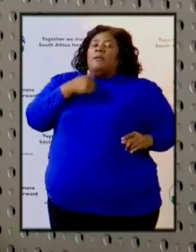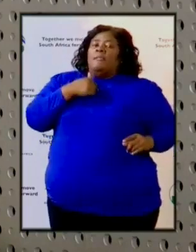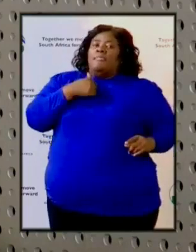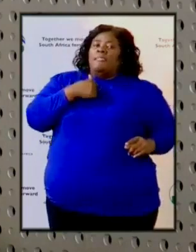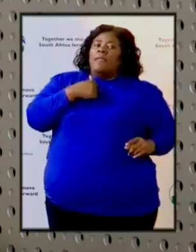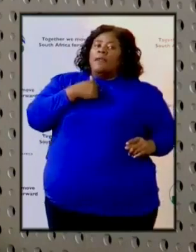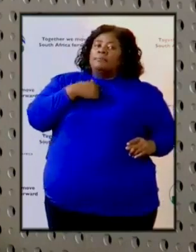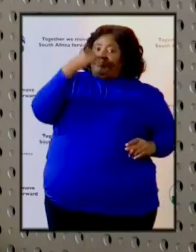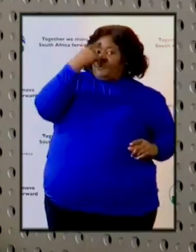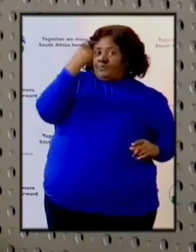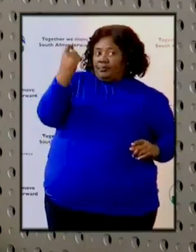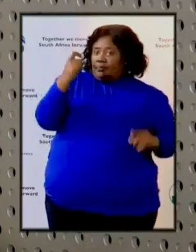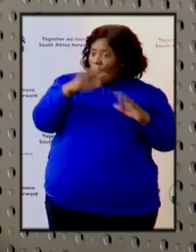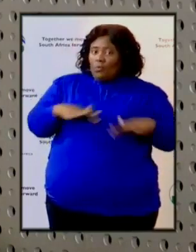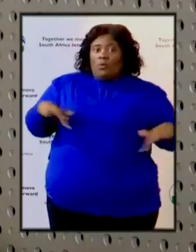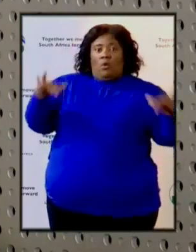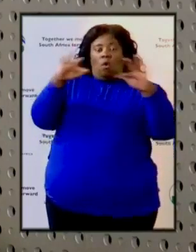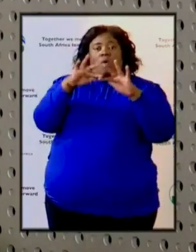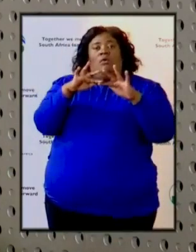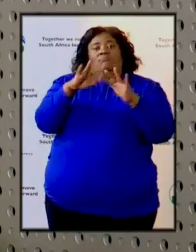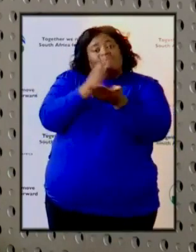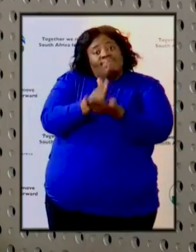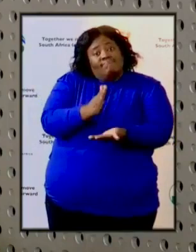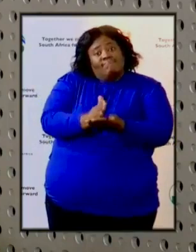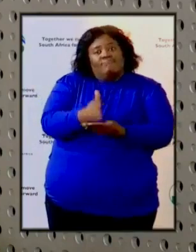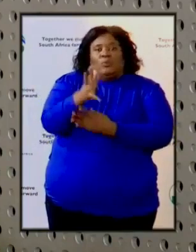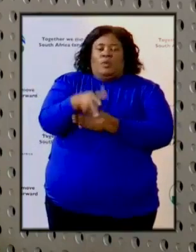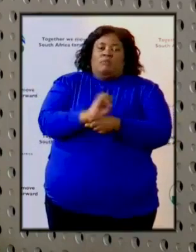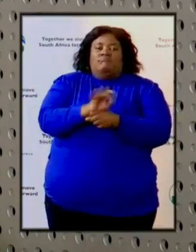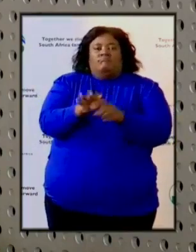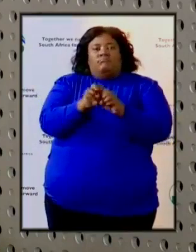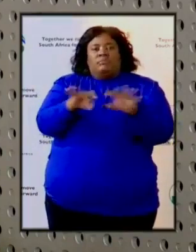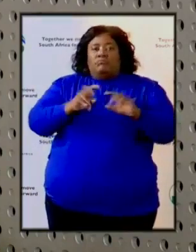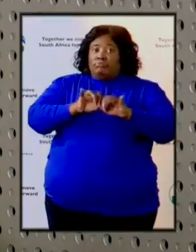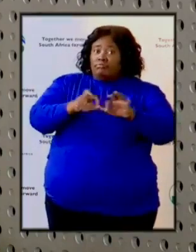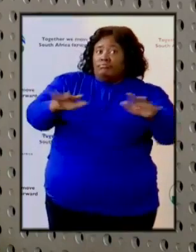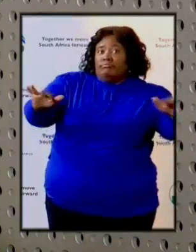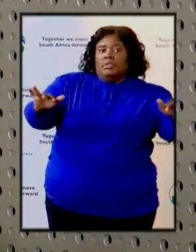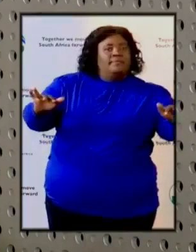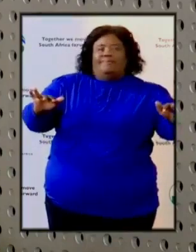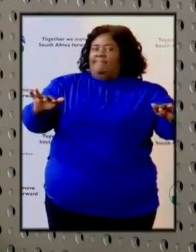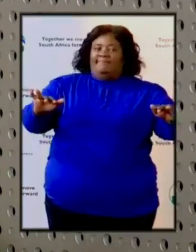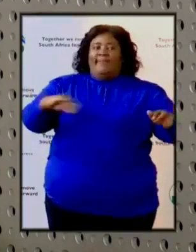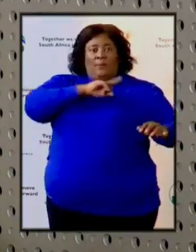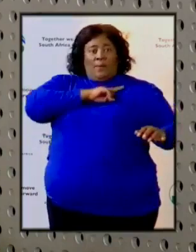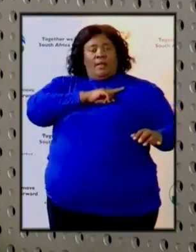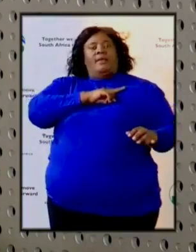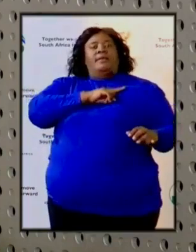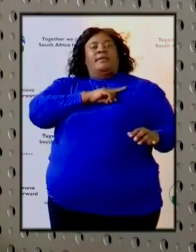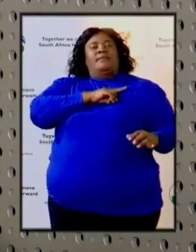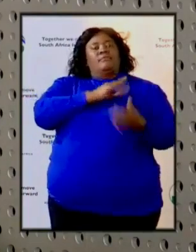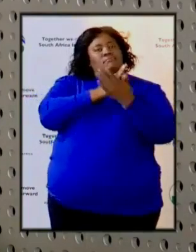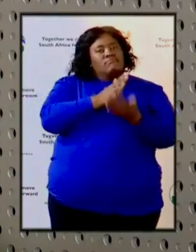sizobamba iqhaza ekutheni lingabhebhetheki leli gciwane khona sokwazi ukuthi umnotho